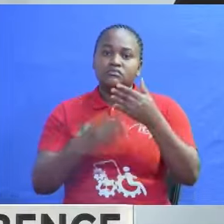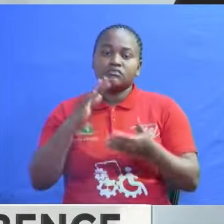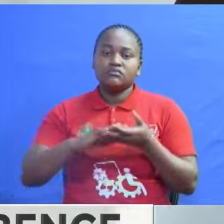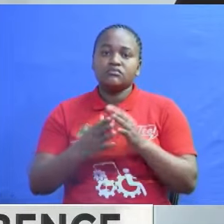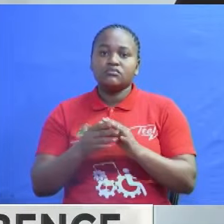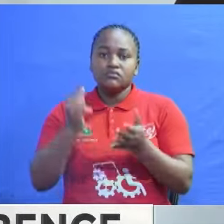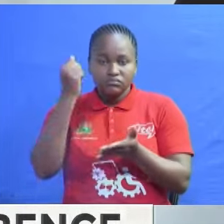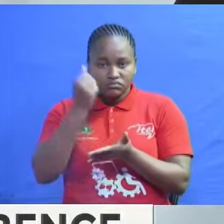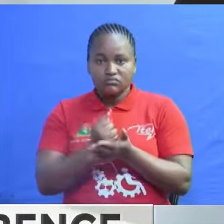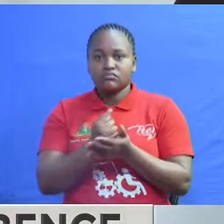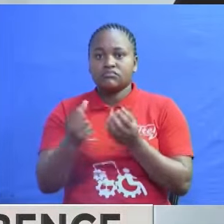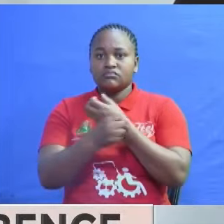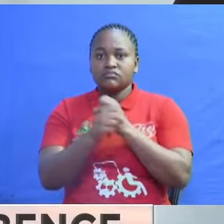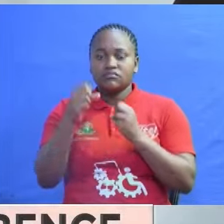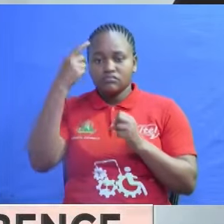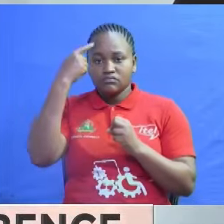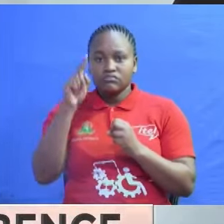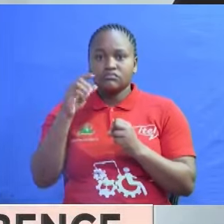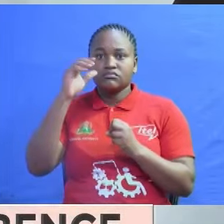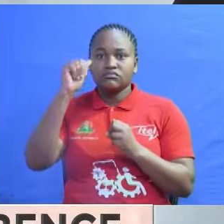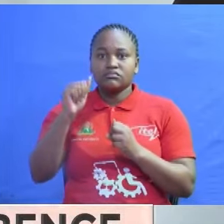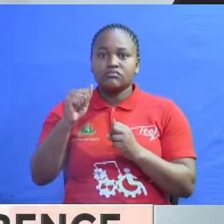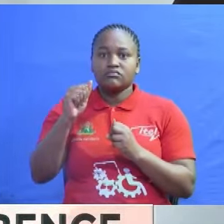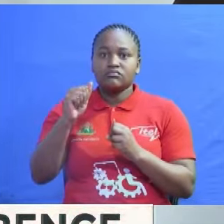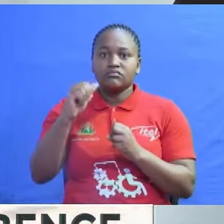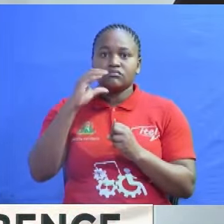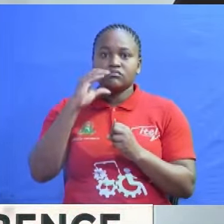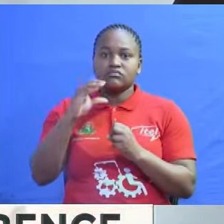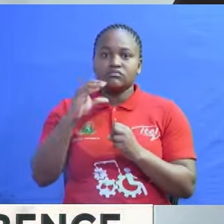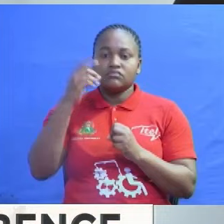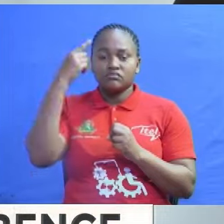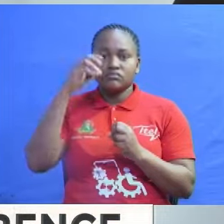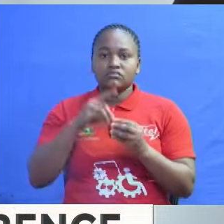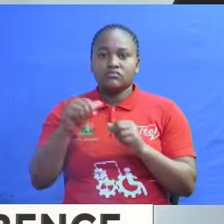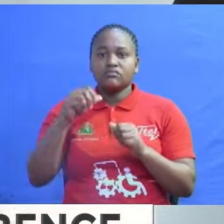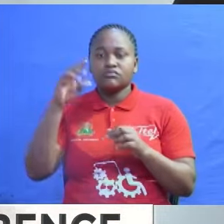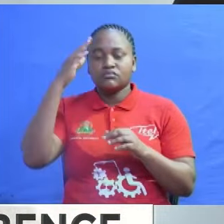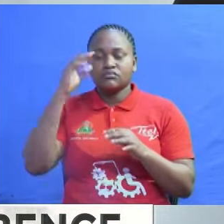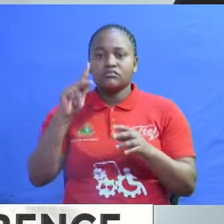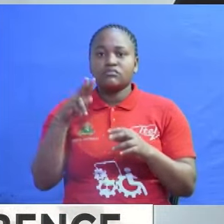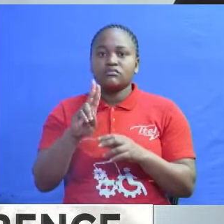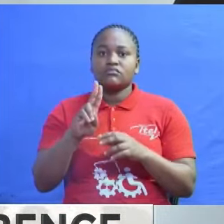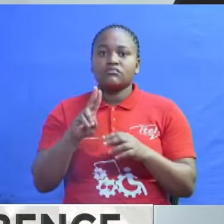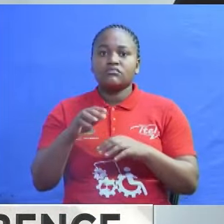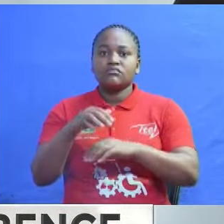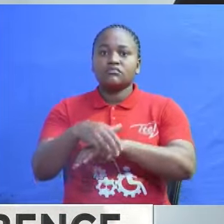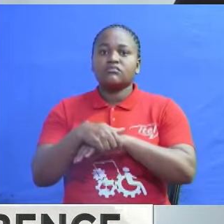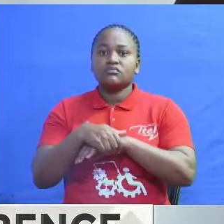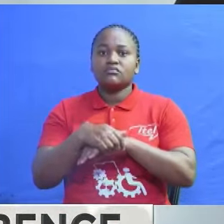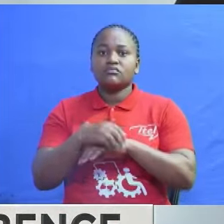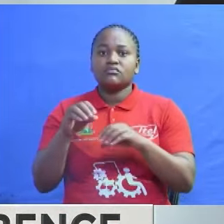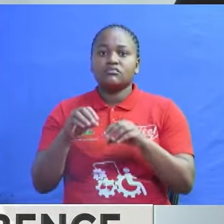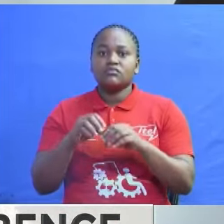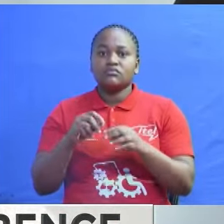becomes officially the president for African Council for Distance Education. Kenyatta University holds the position of